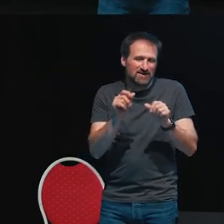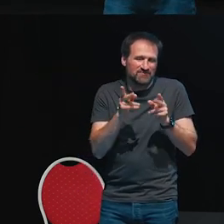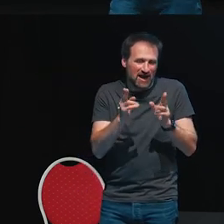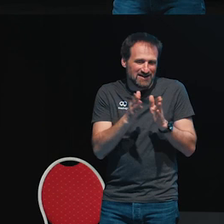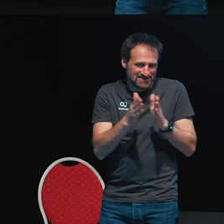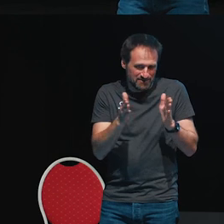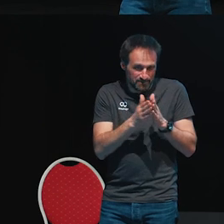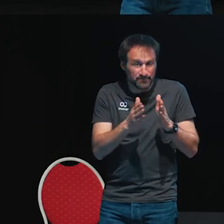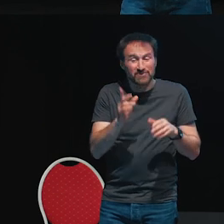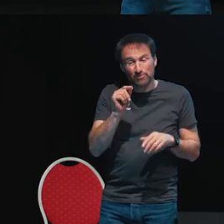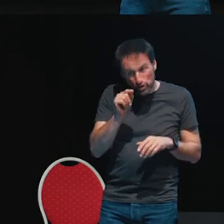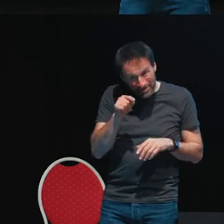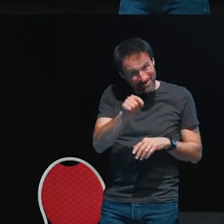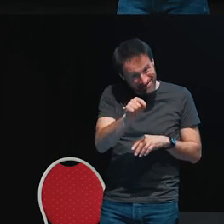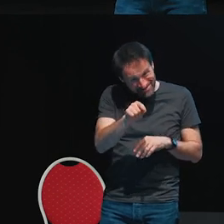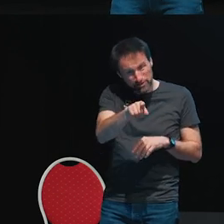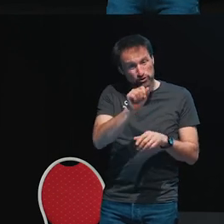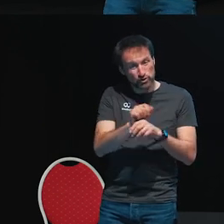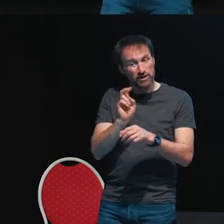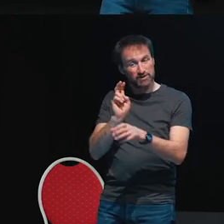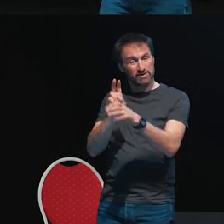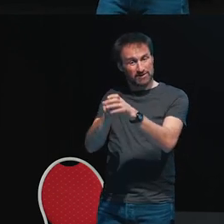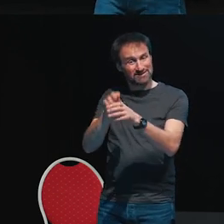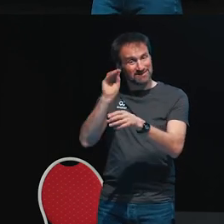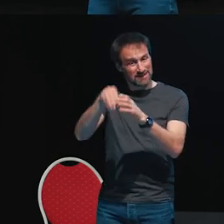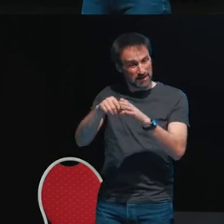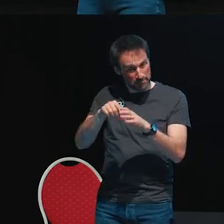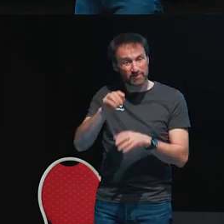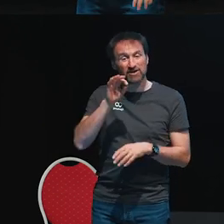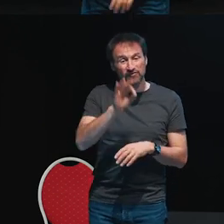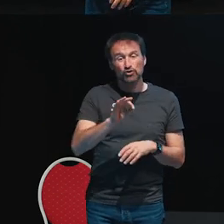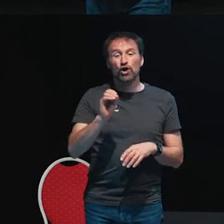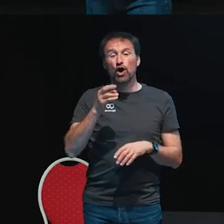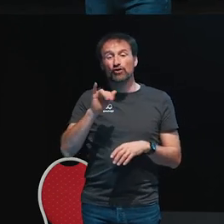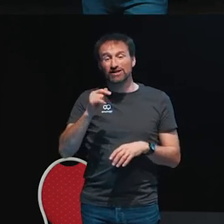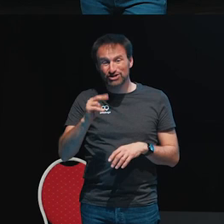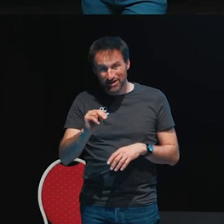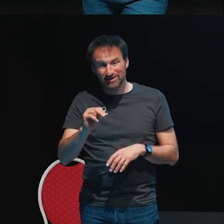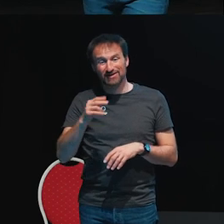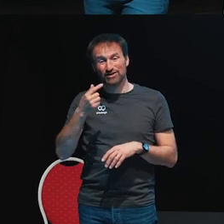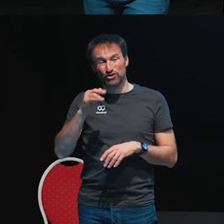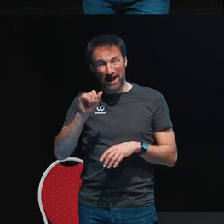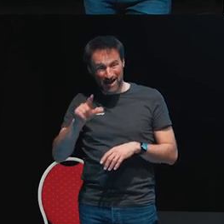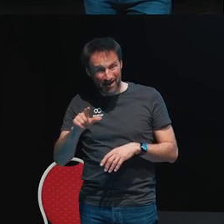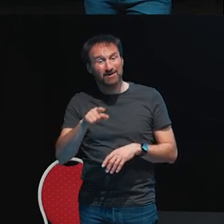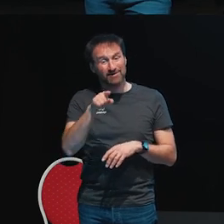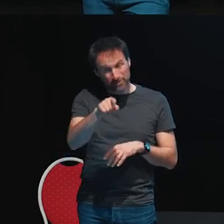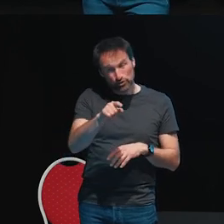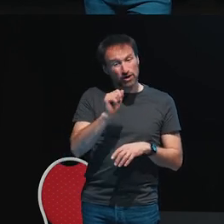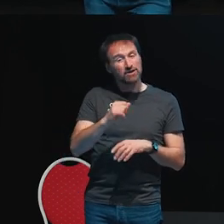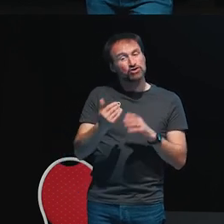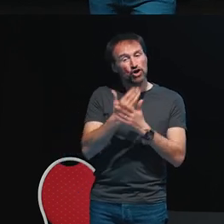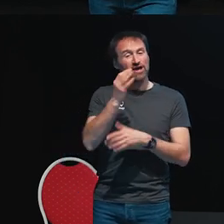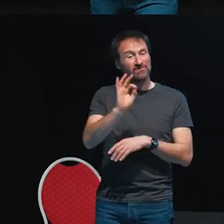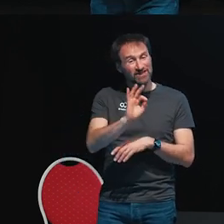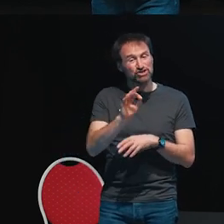you sign up to the origin trial with your domain saying like, hey, I want to use this feature on my website. And then you get the key. And using that key, you get